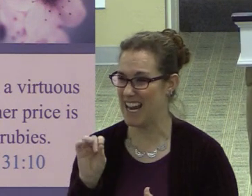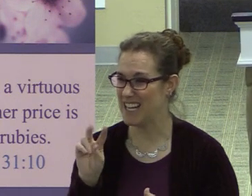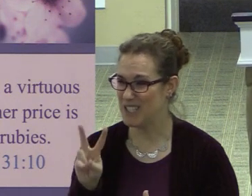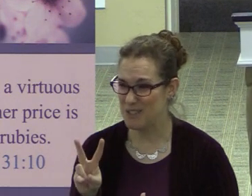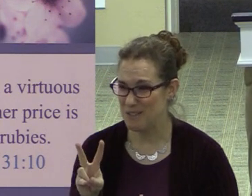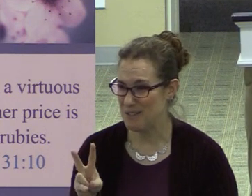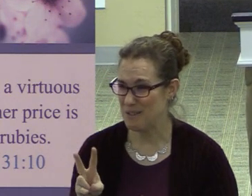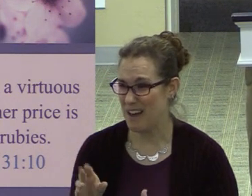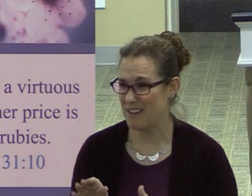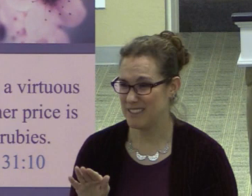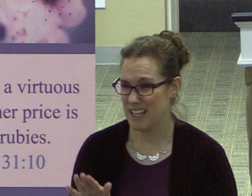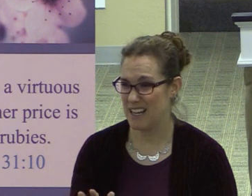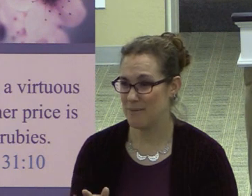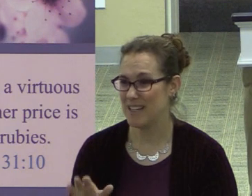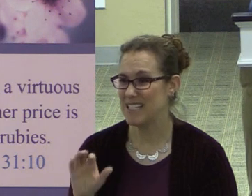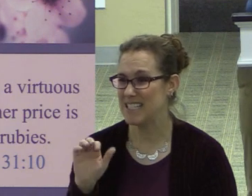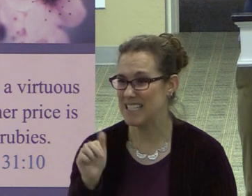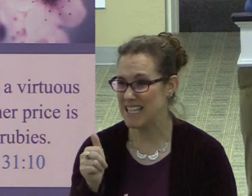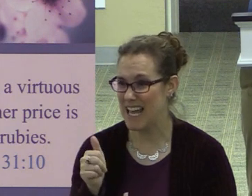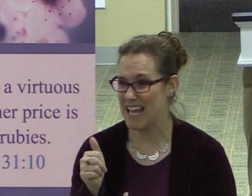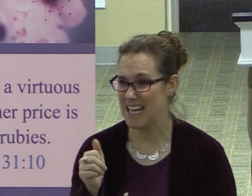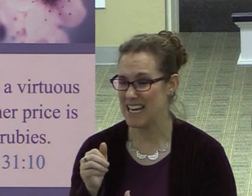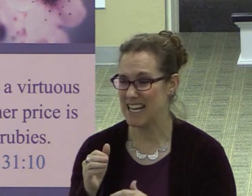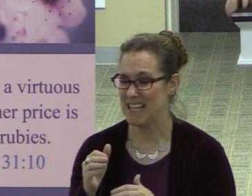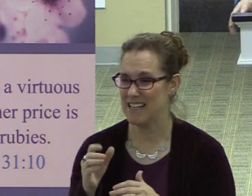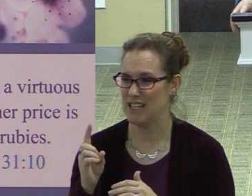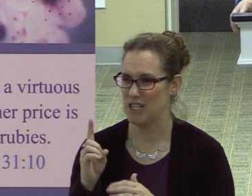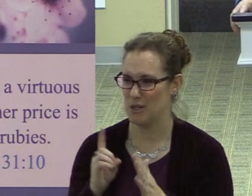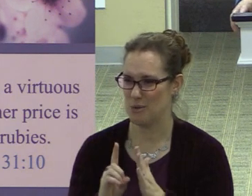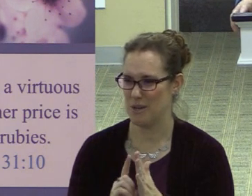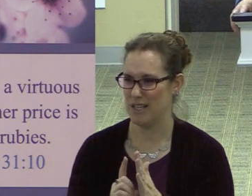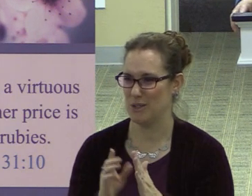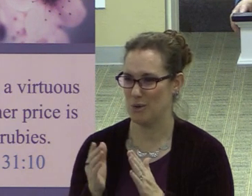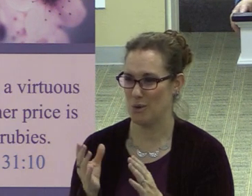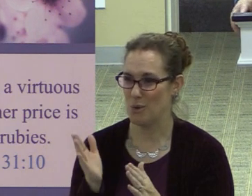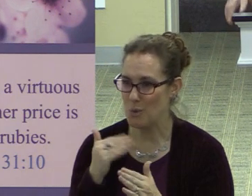it would probably be 10 degrees cooler outside than inside.